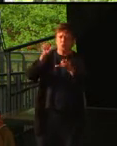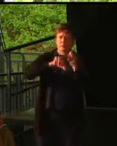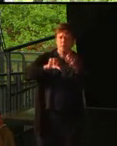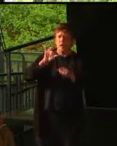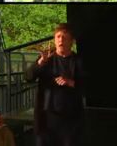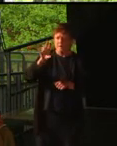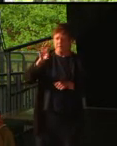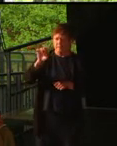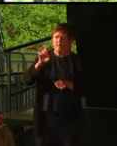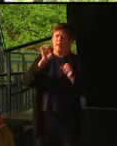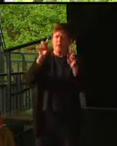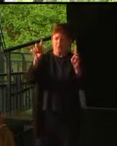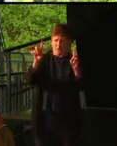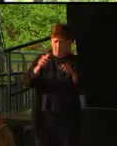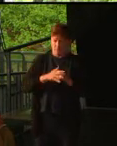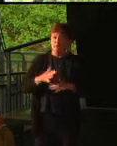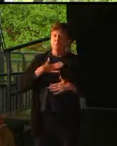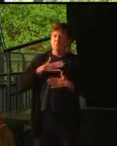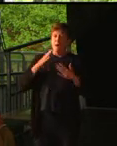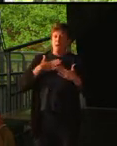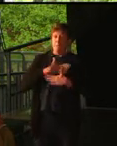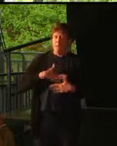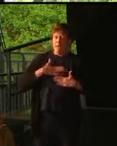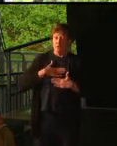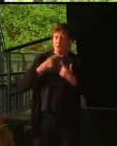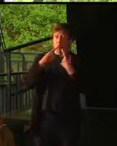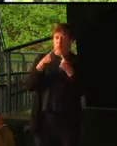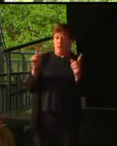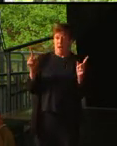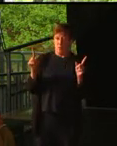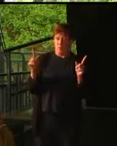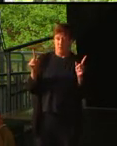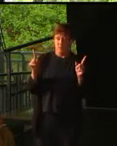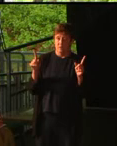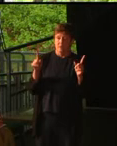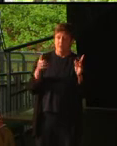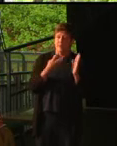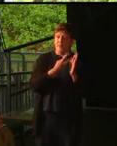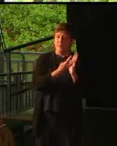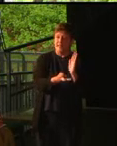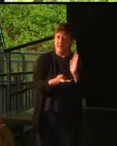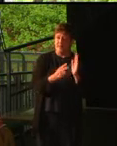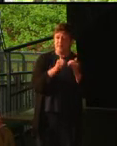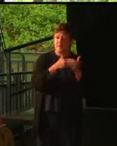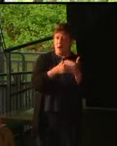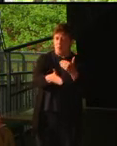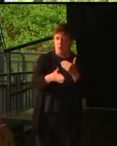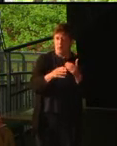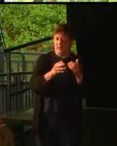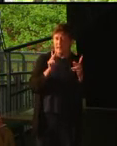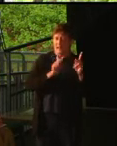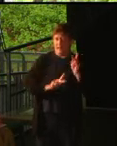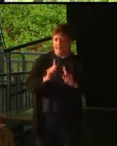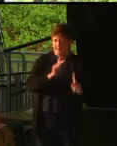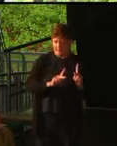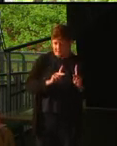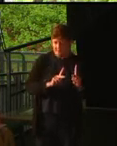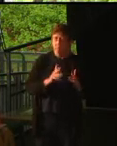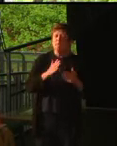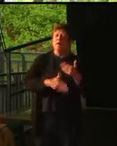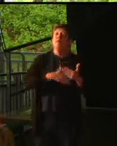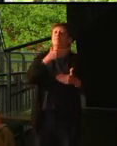Education. It is my pleasure to announce these candidates, followed by the candidates